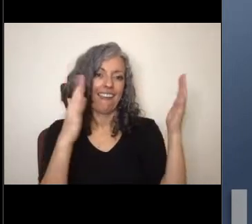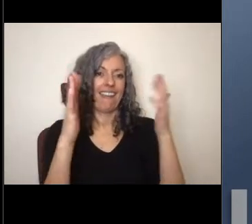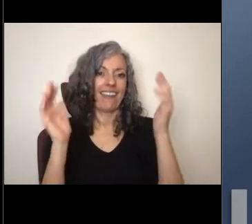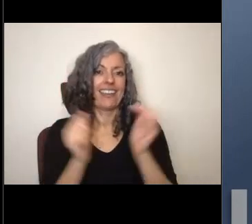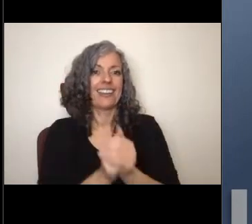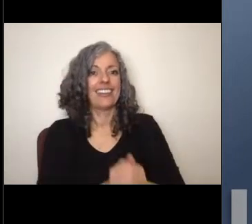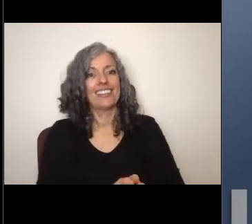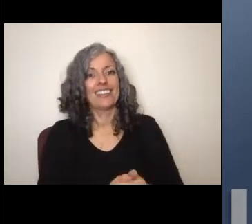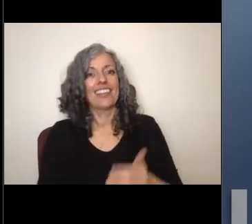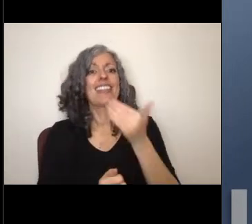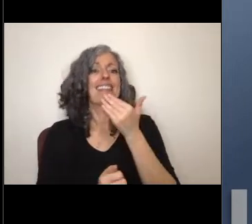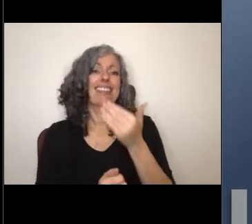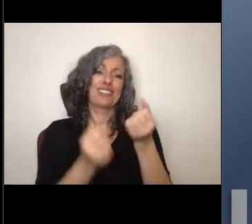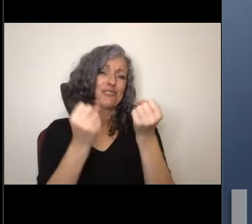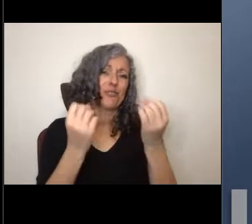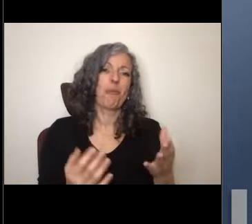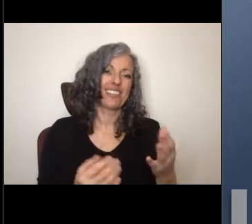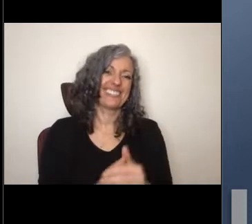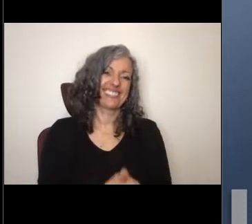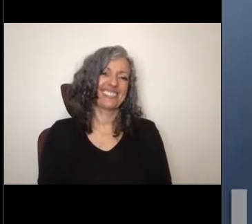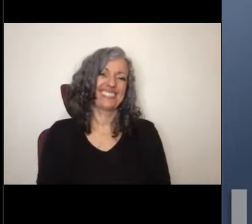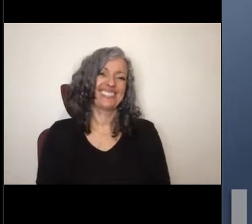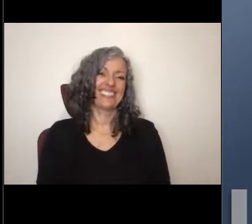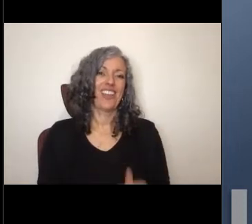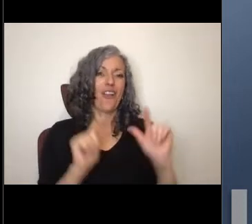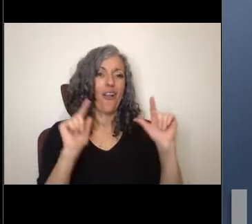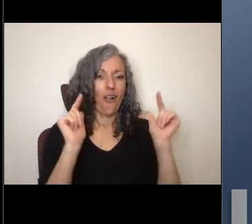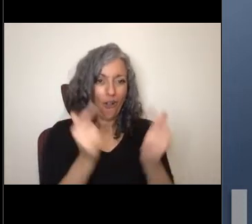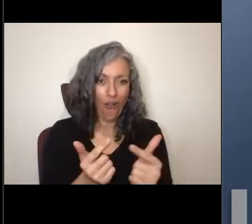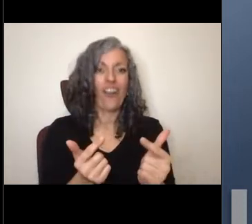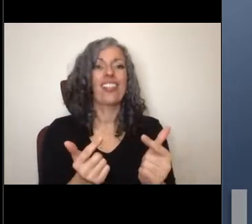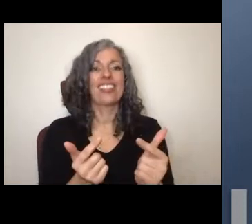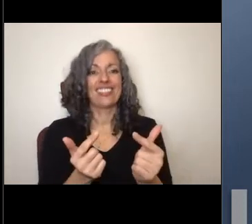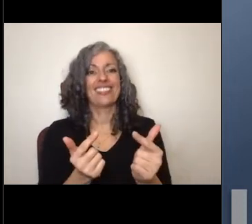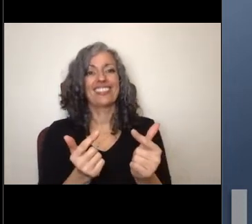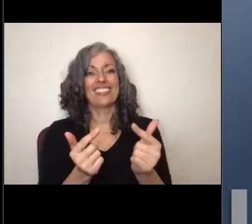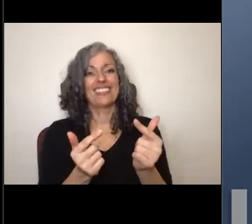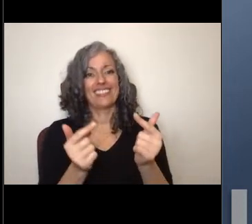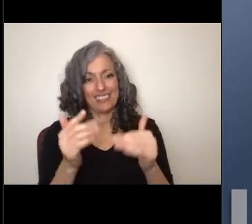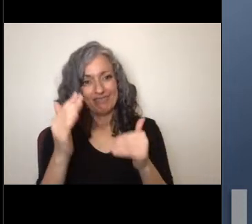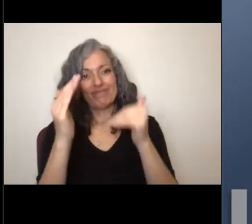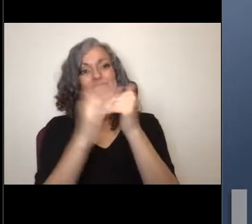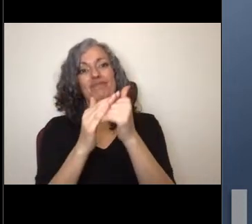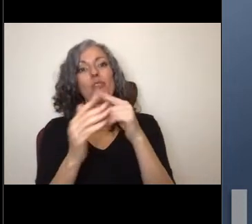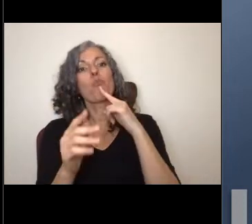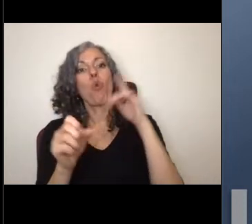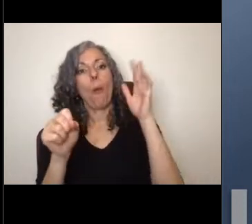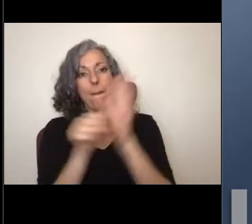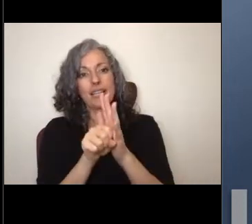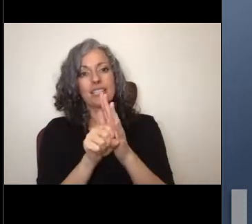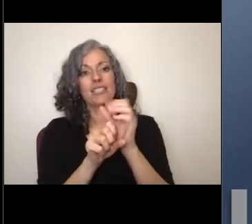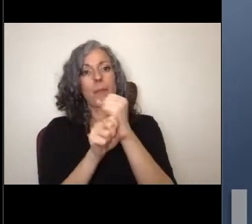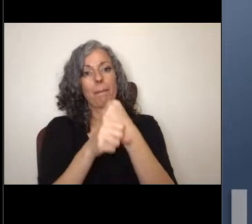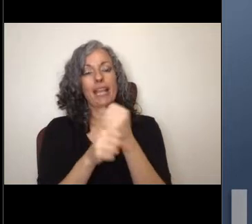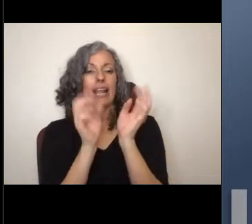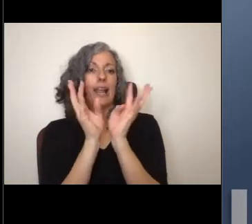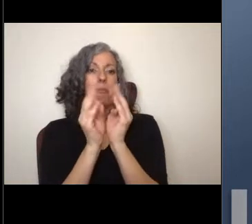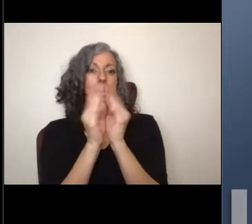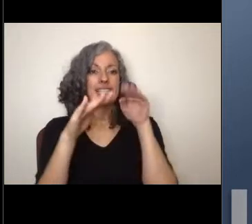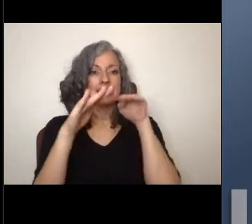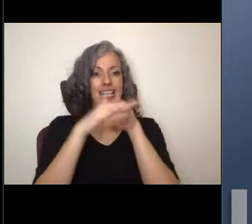Thank you so much for making sure that we are living up to our promises to make our meetings accessible